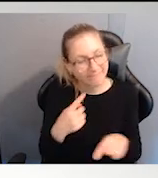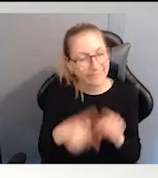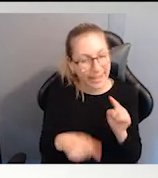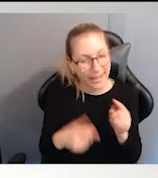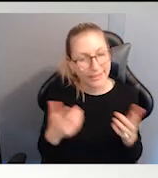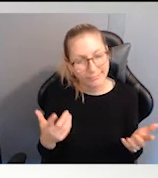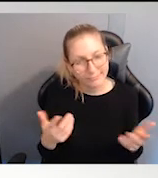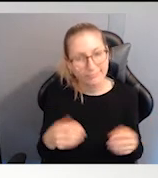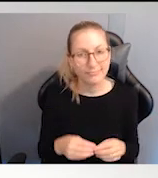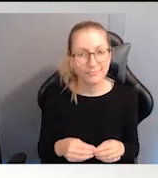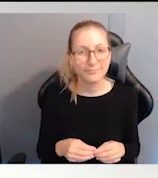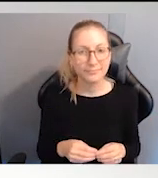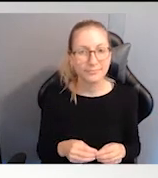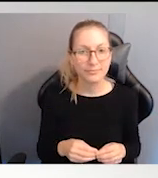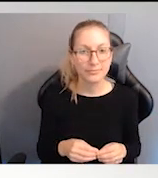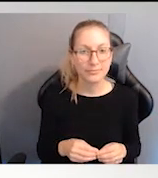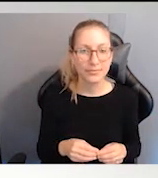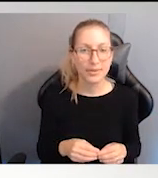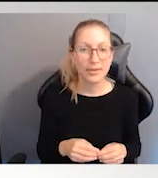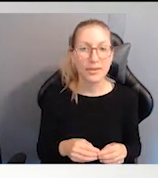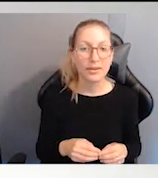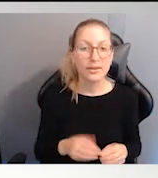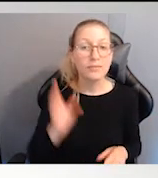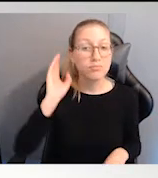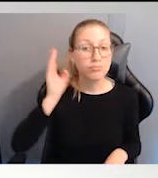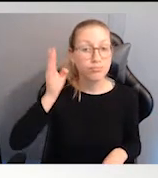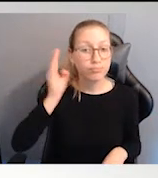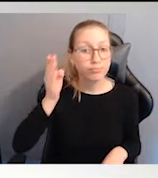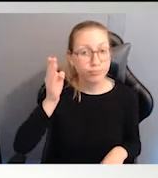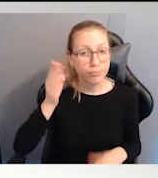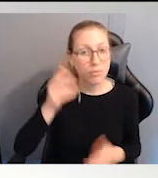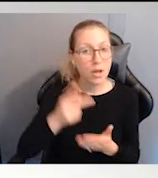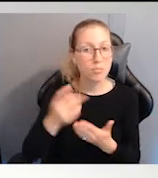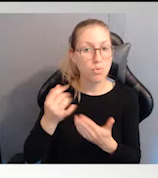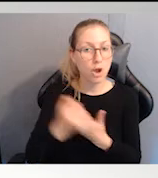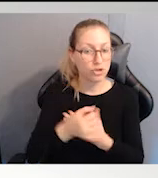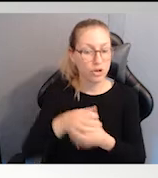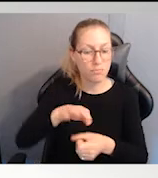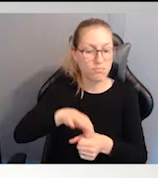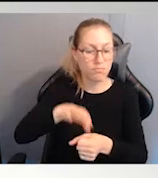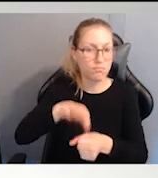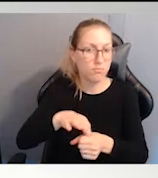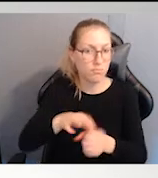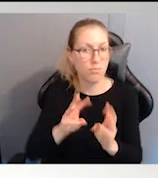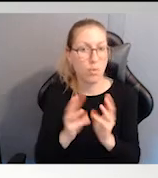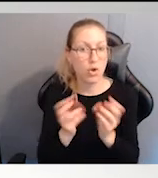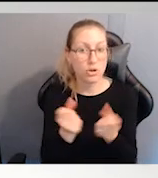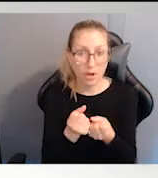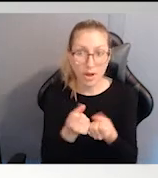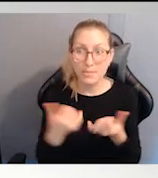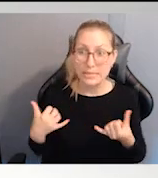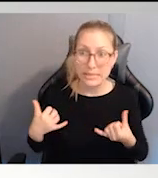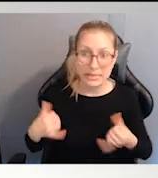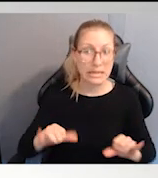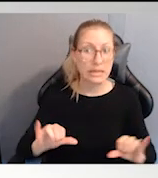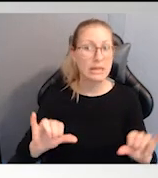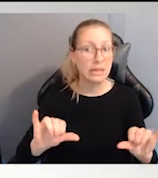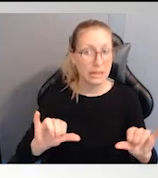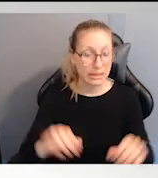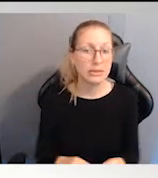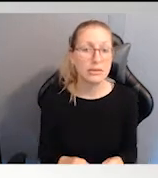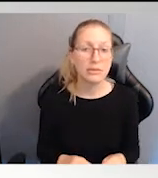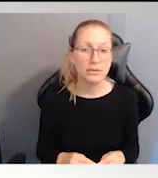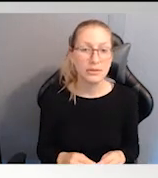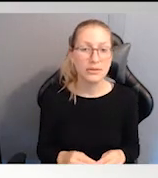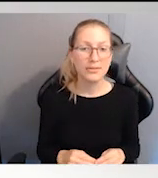We presented Project Vote Workshop, and we still do that. Yep. And